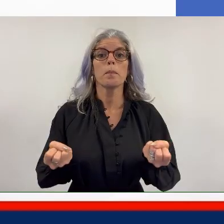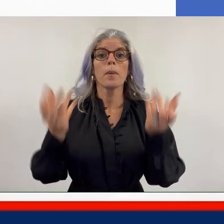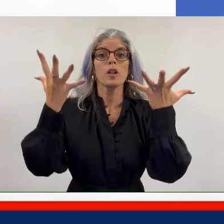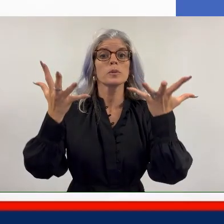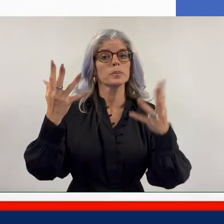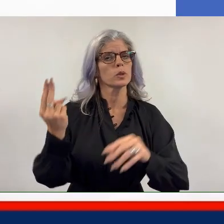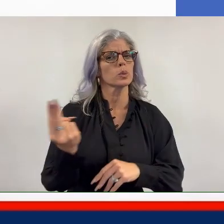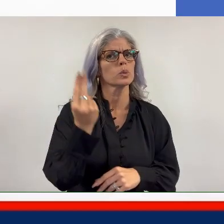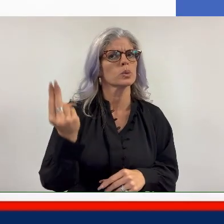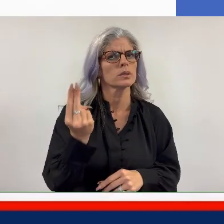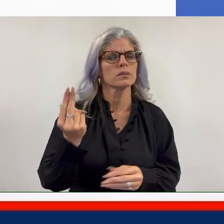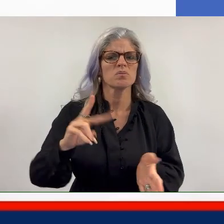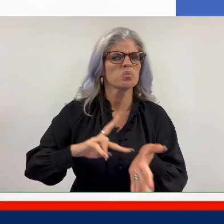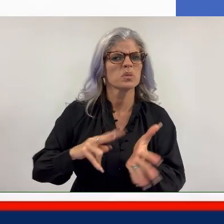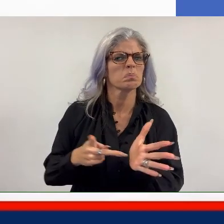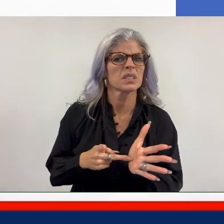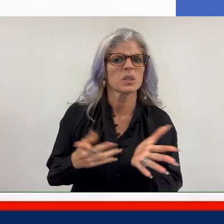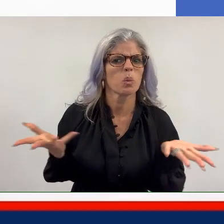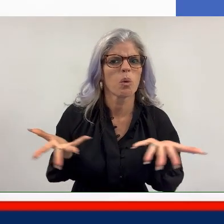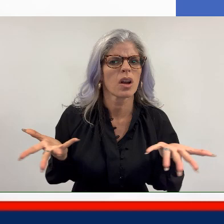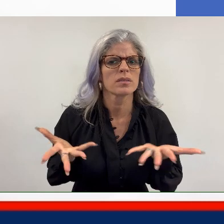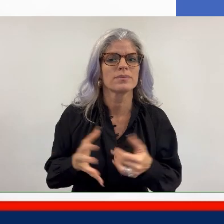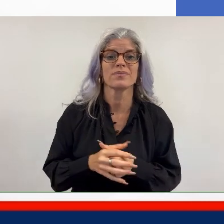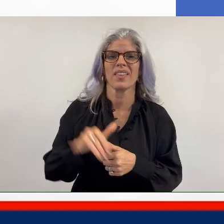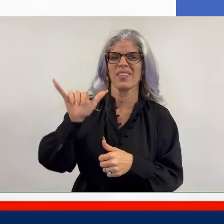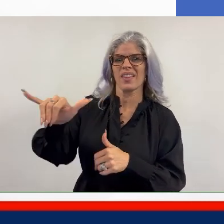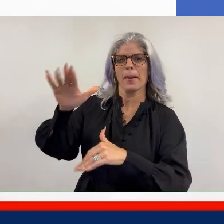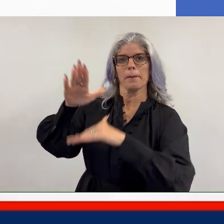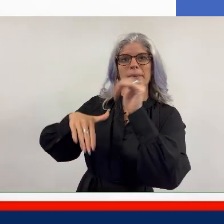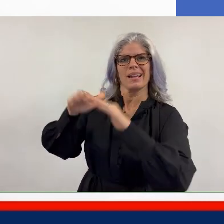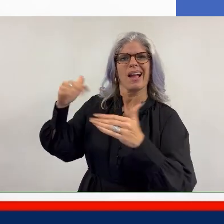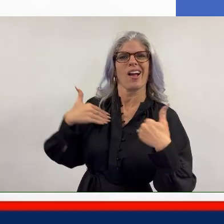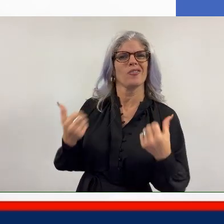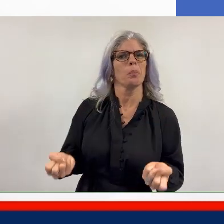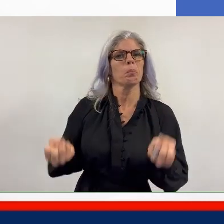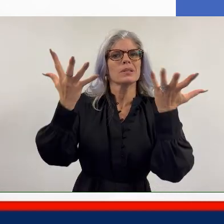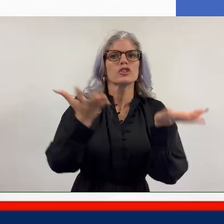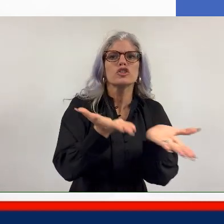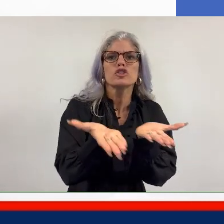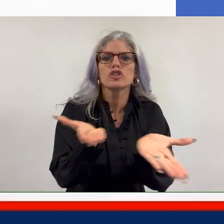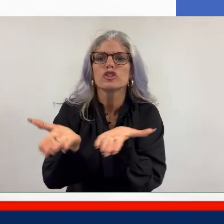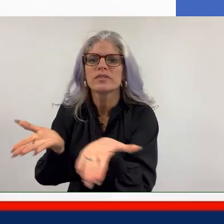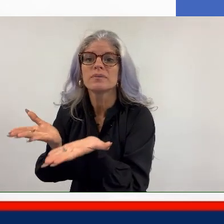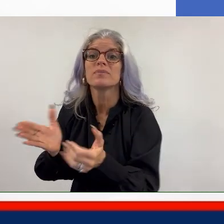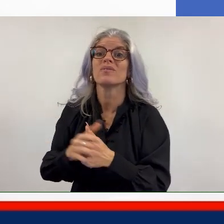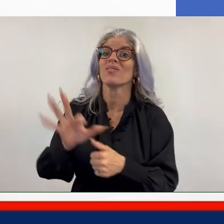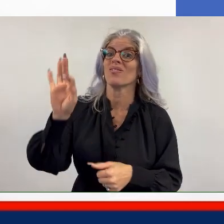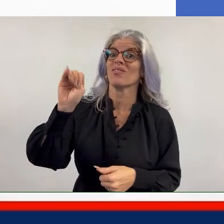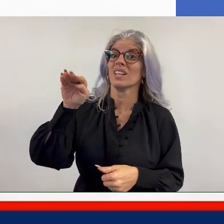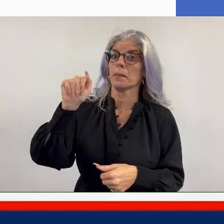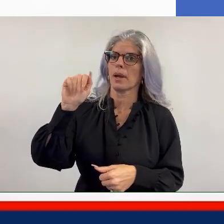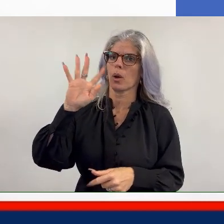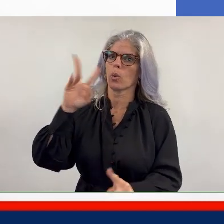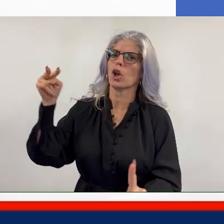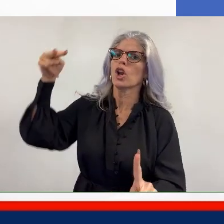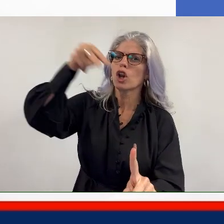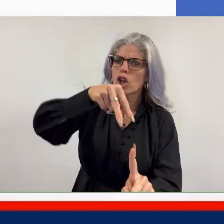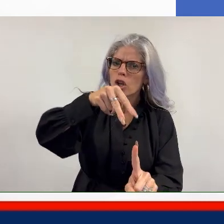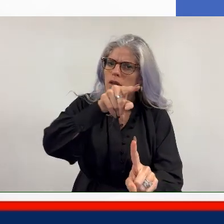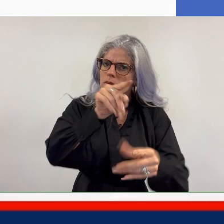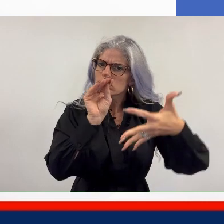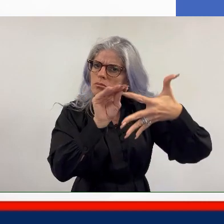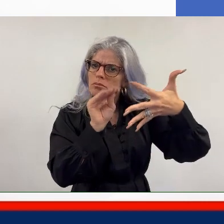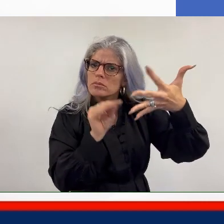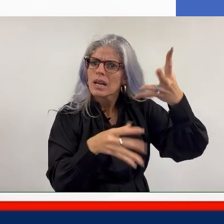Now let's go over some definitions. Multiple services. In cases where the facility provides multiple services, FEMA